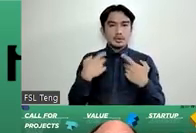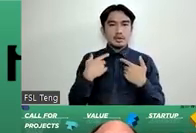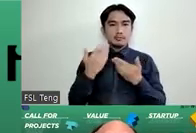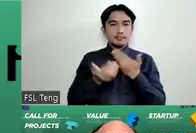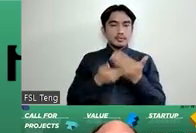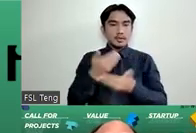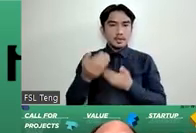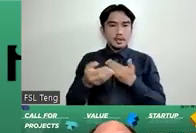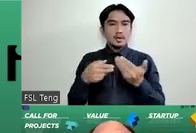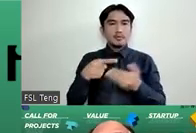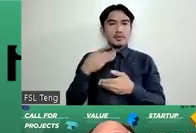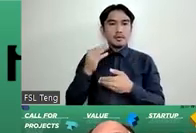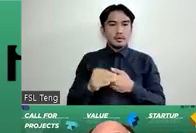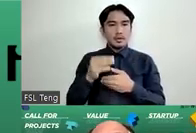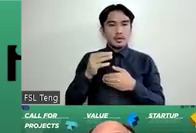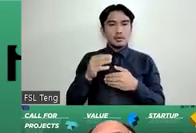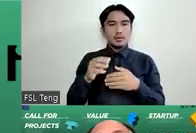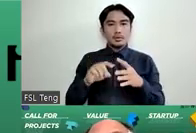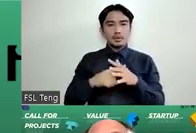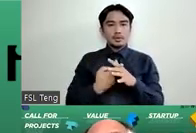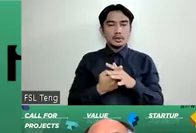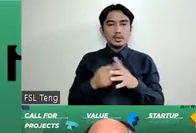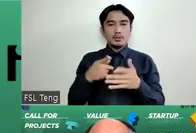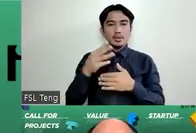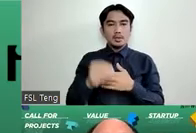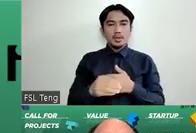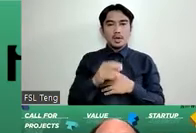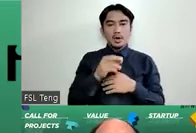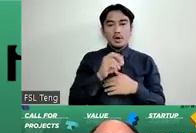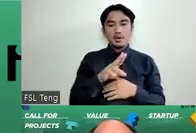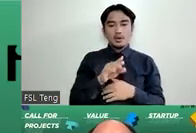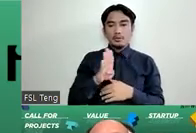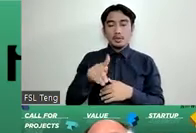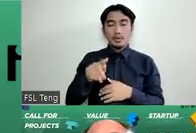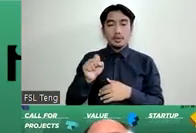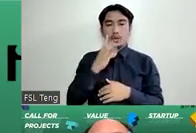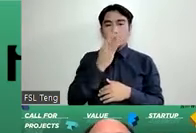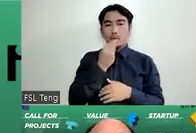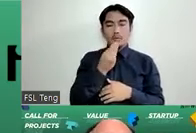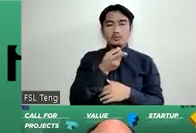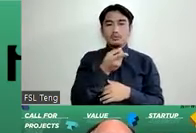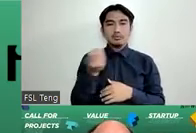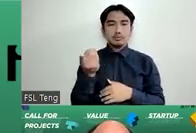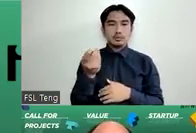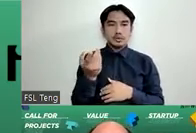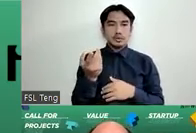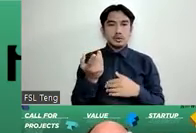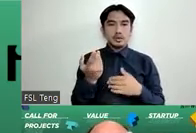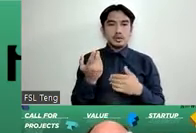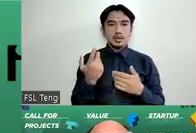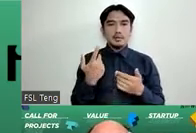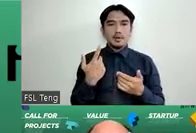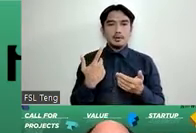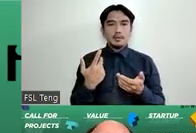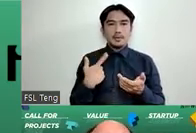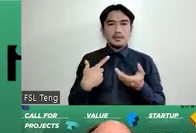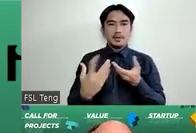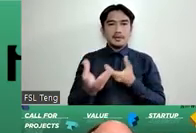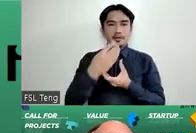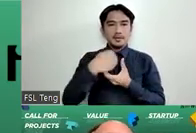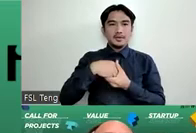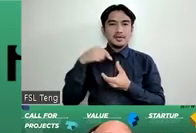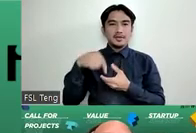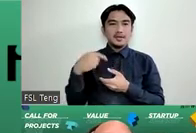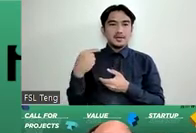Benilde Trailblazer Startup Program, or the BTS, for those of you who are part of the Purple Army. That's a reference to